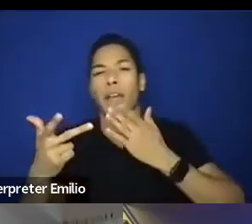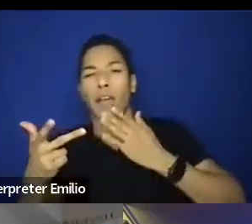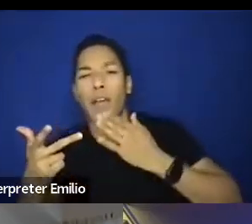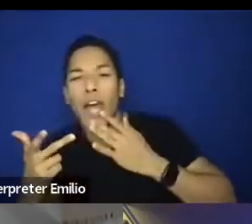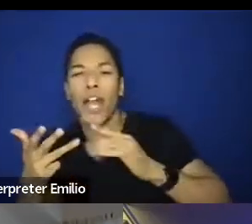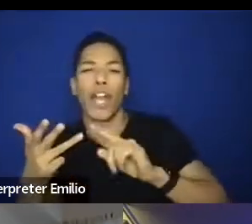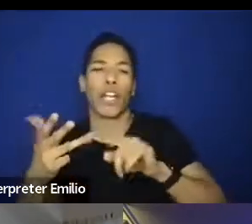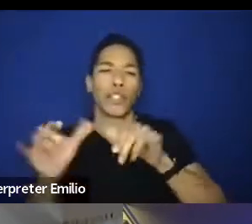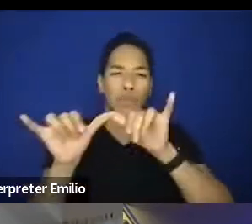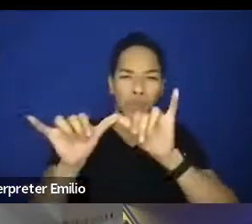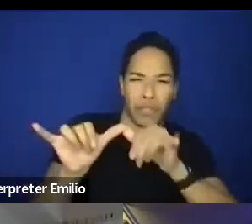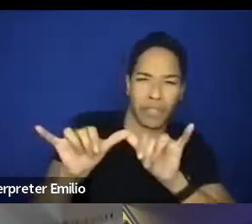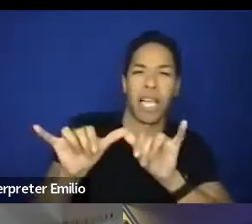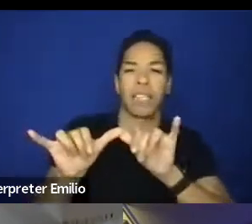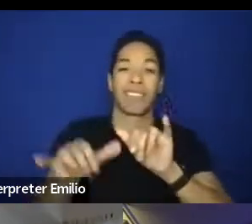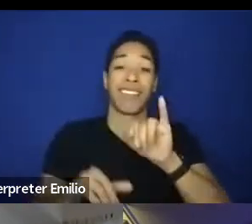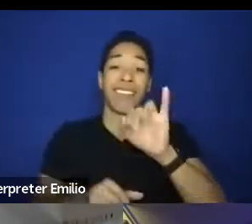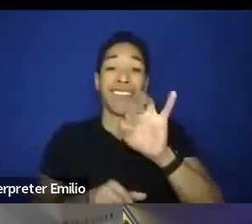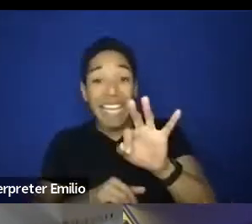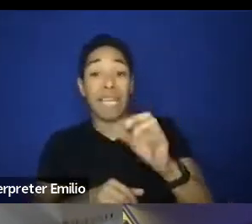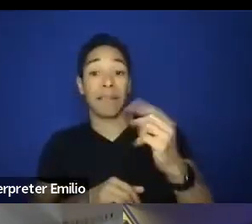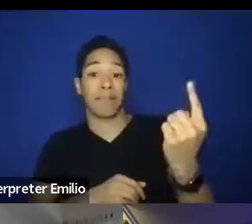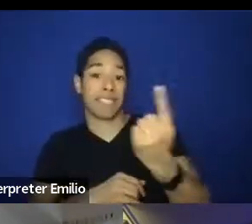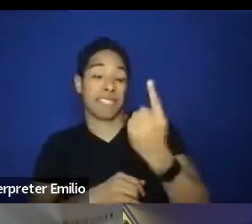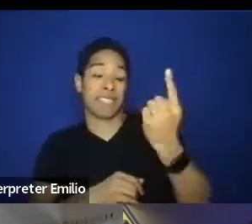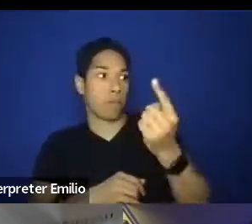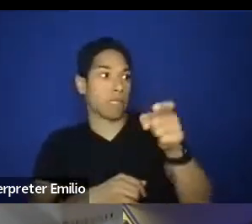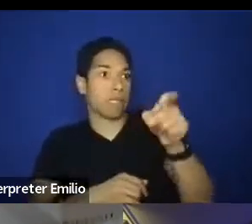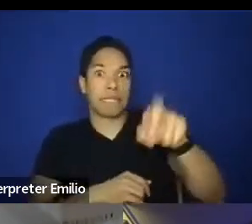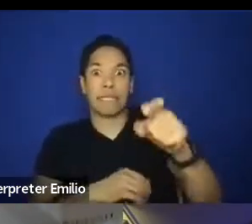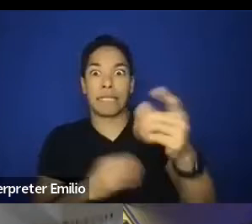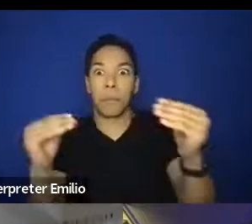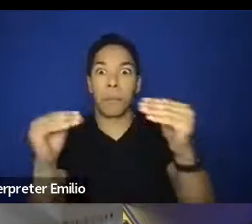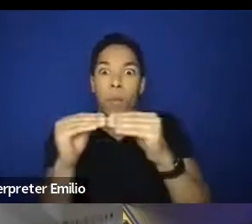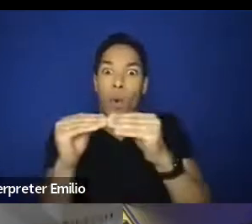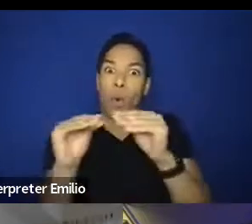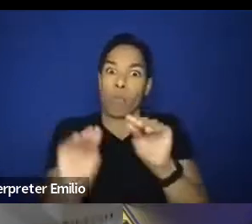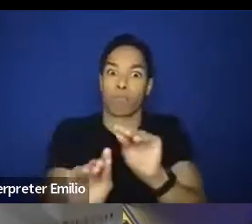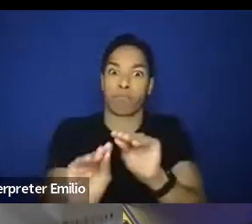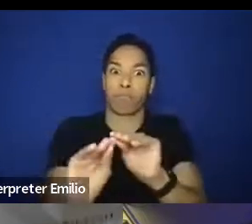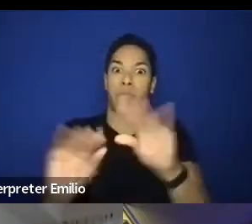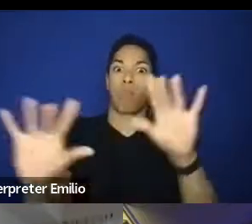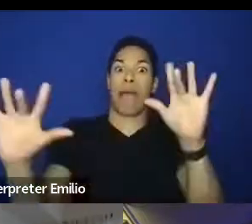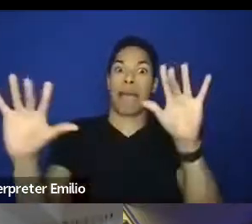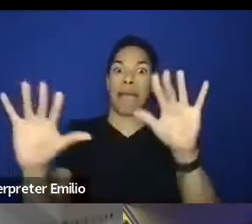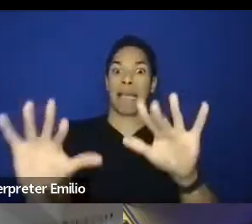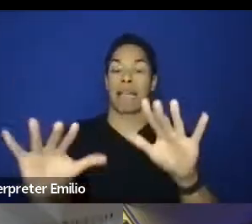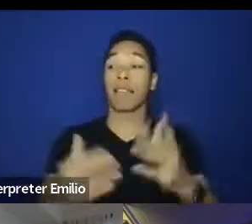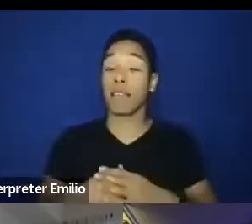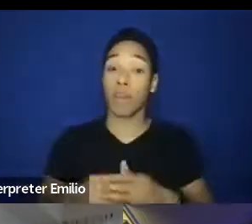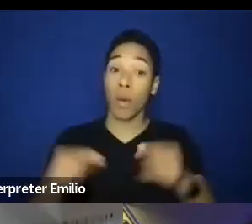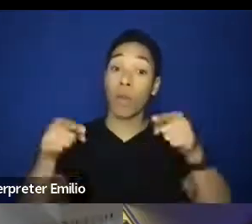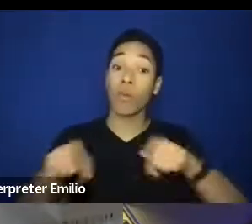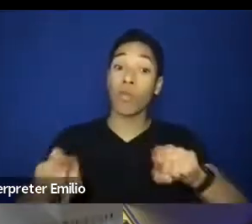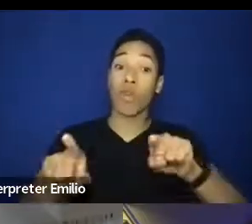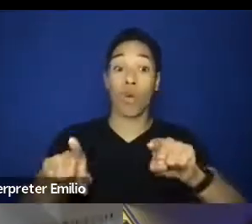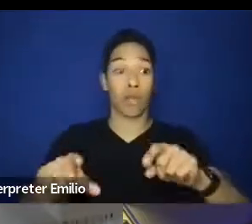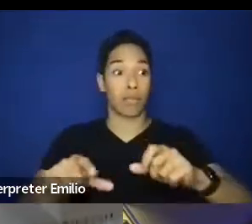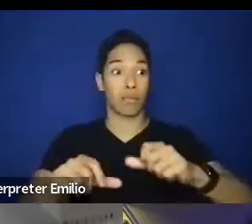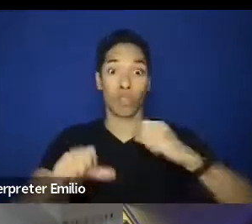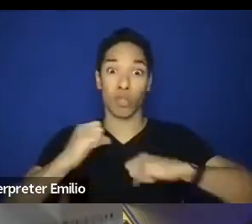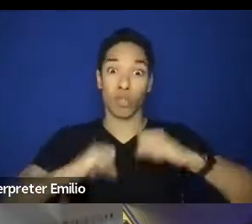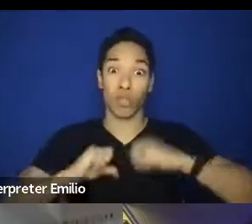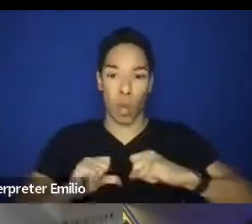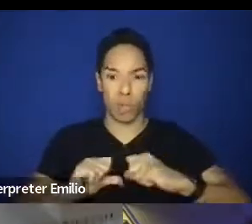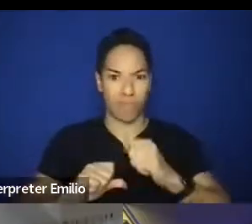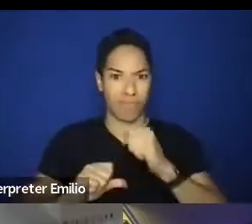if there's someone that needs more brightness. When they're doing the actual production, they're not going to have the script